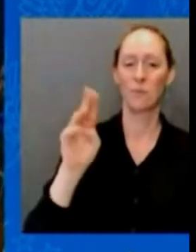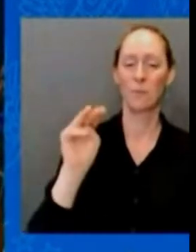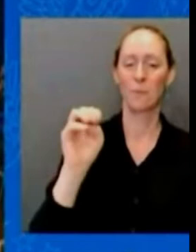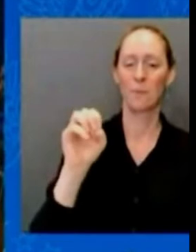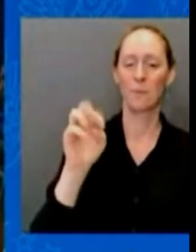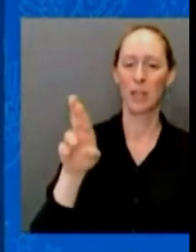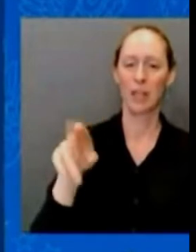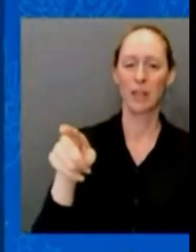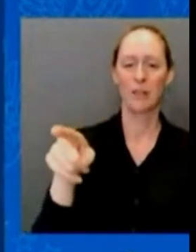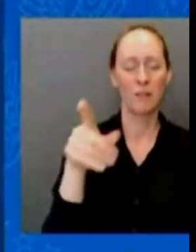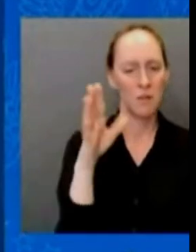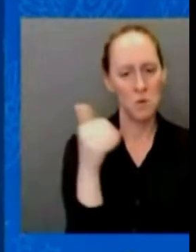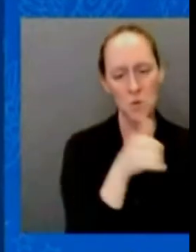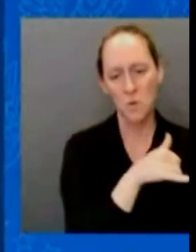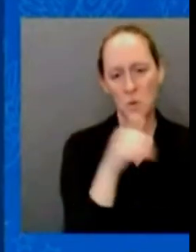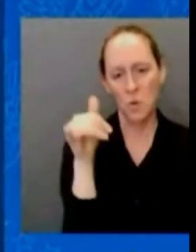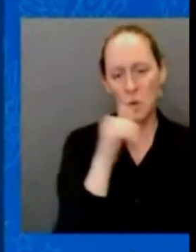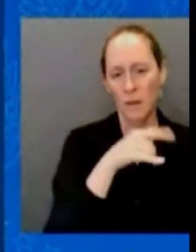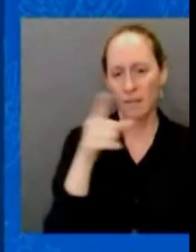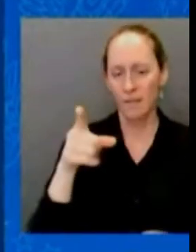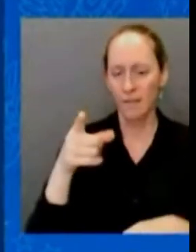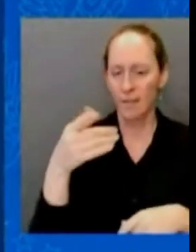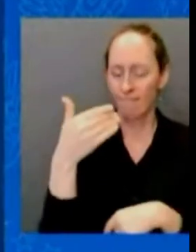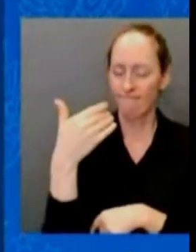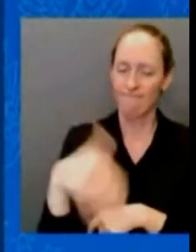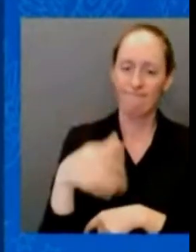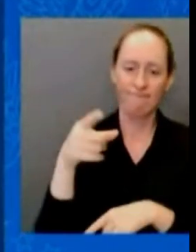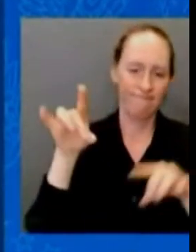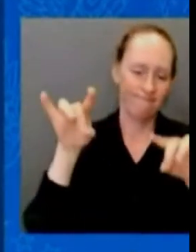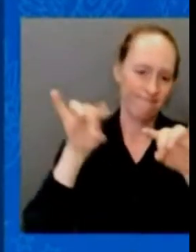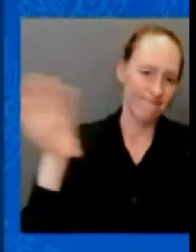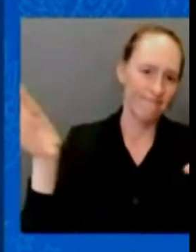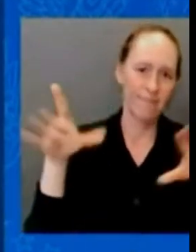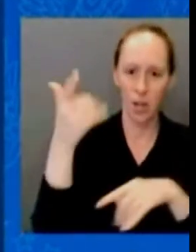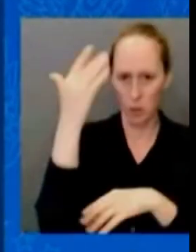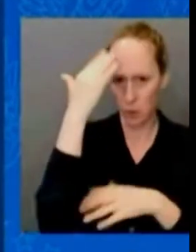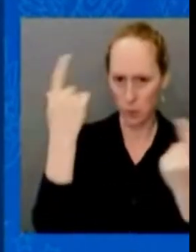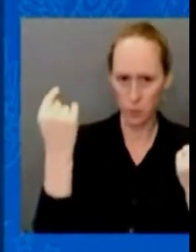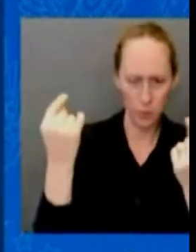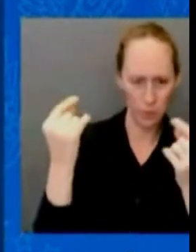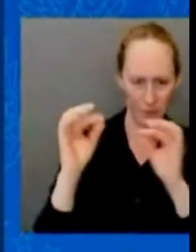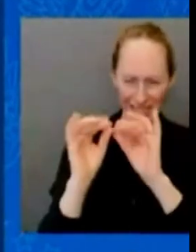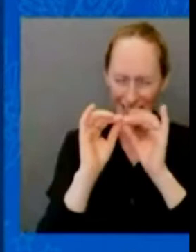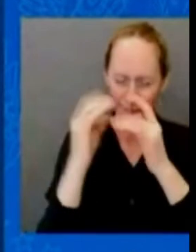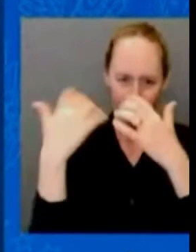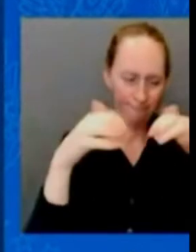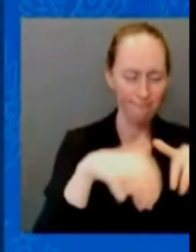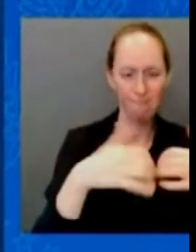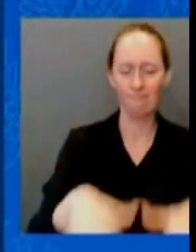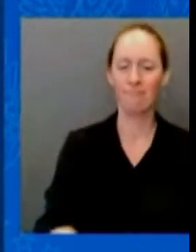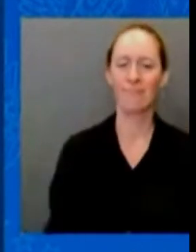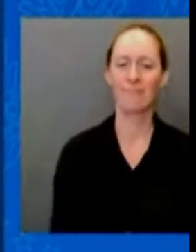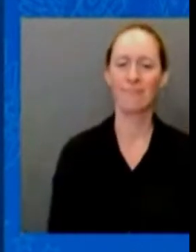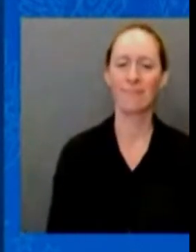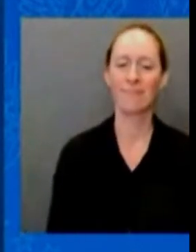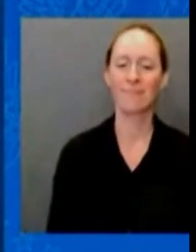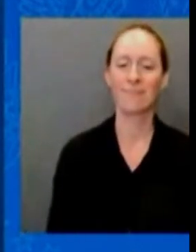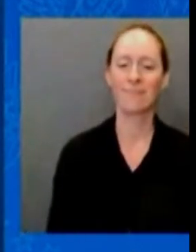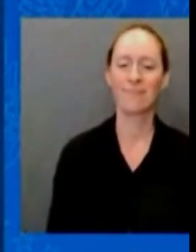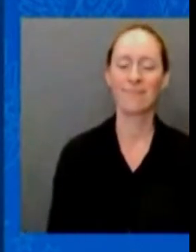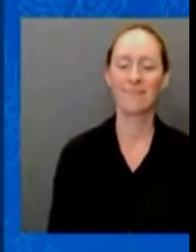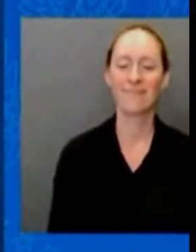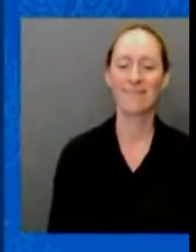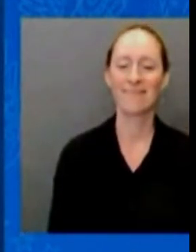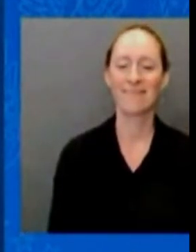And a close to a hometown girl, a senator from upstate New York, Kirsten Gillibrand. She gets things done.